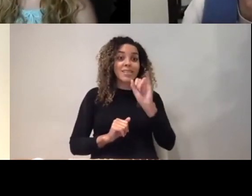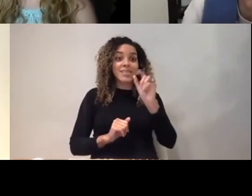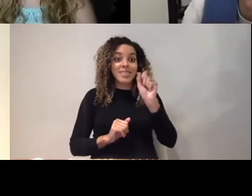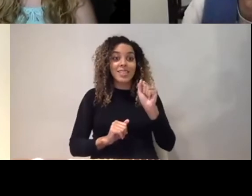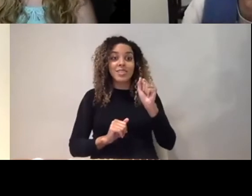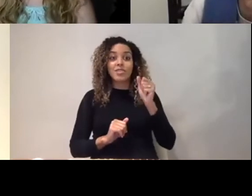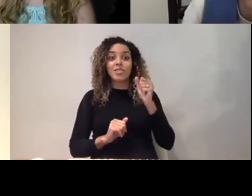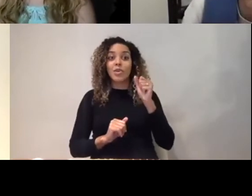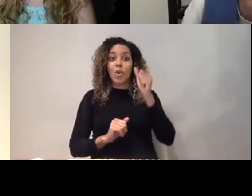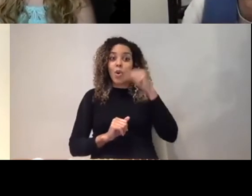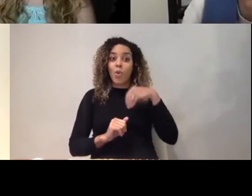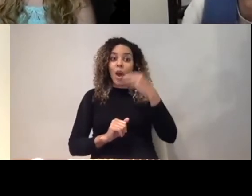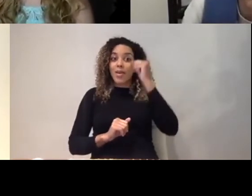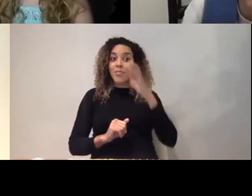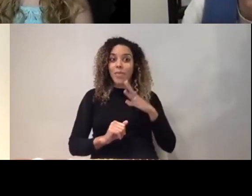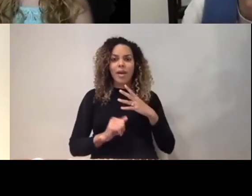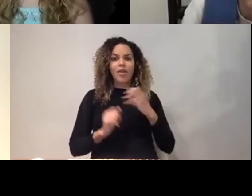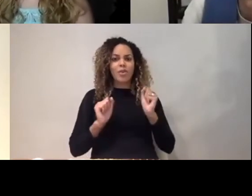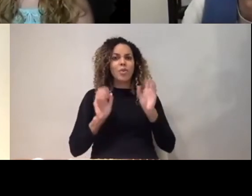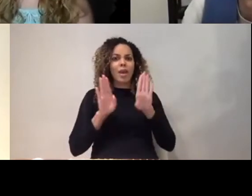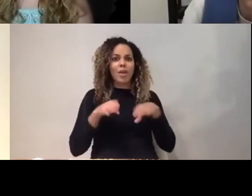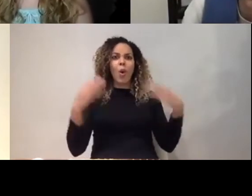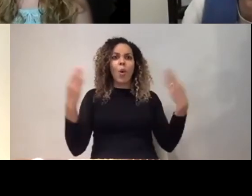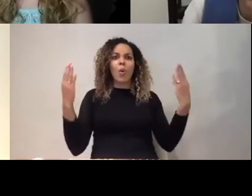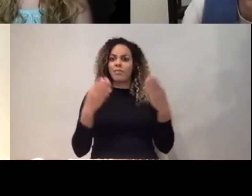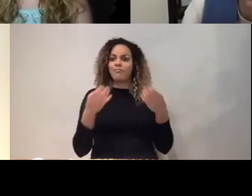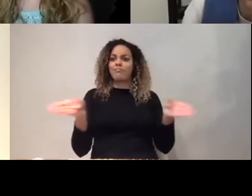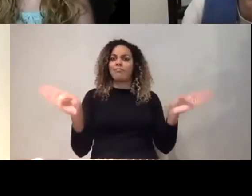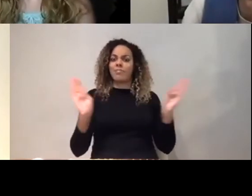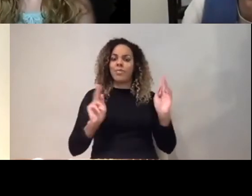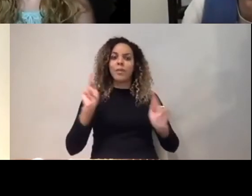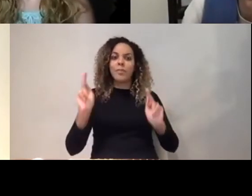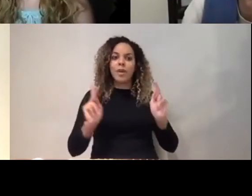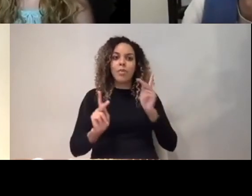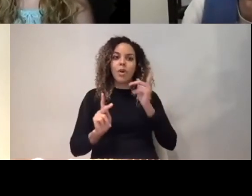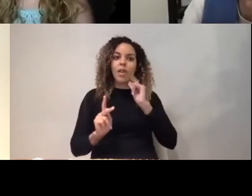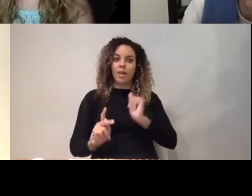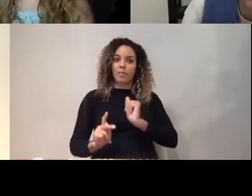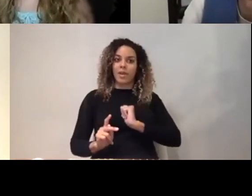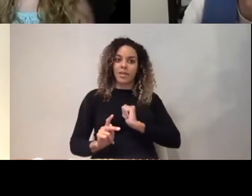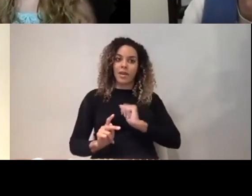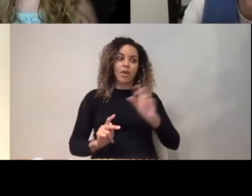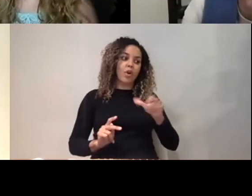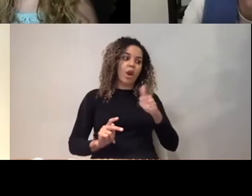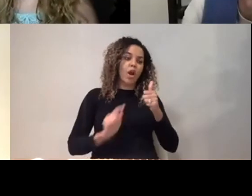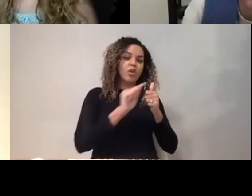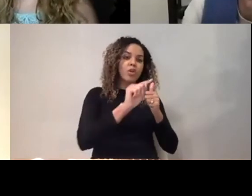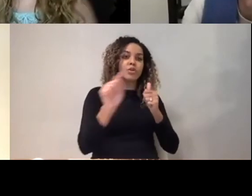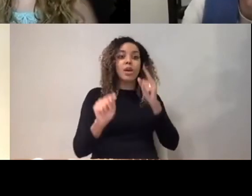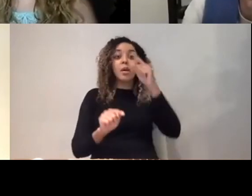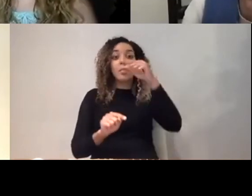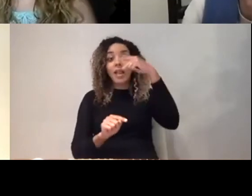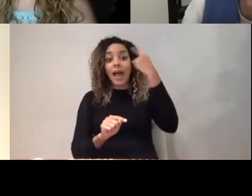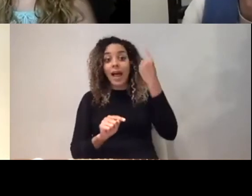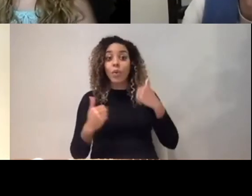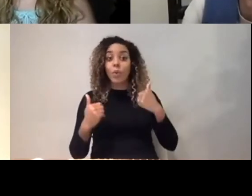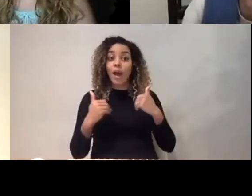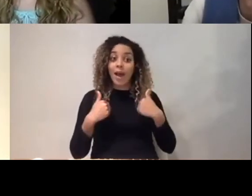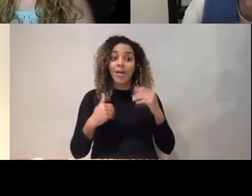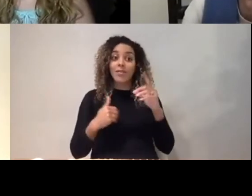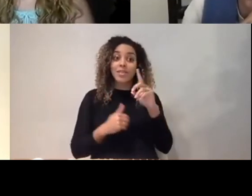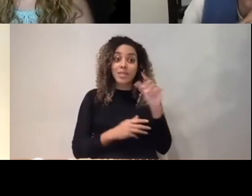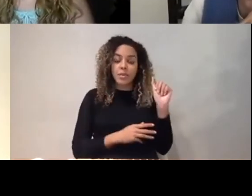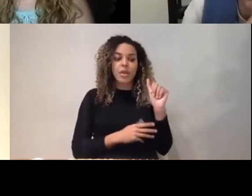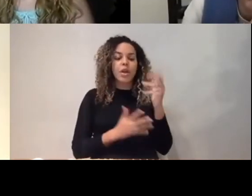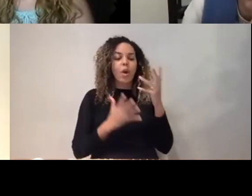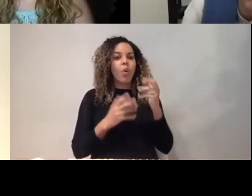know, to open those gates so then people like, you know, myself and others who are black and disabled and, you know, wanting to work